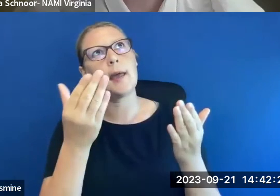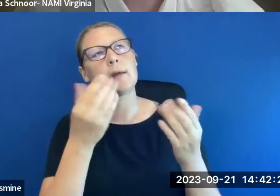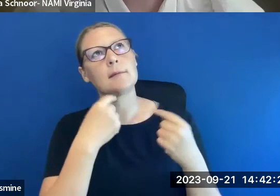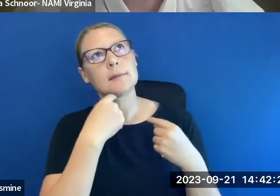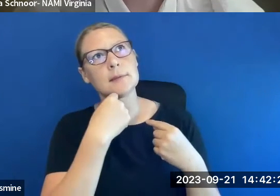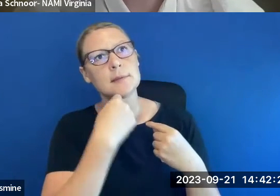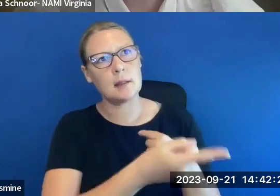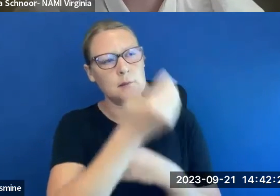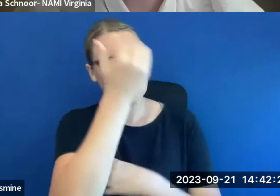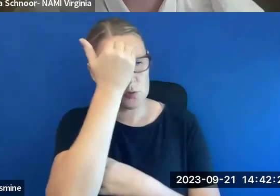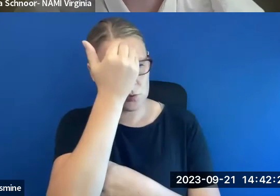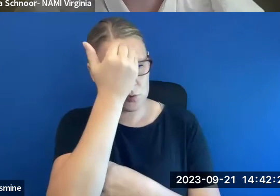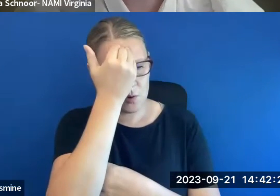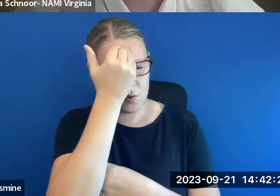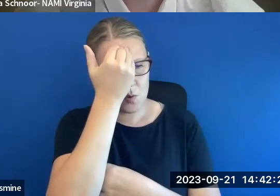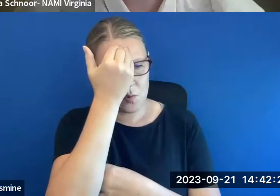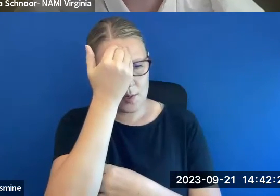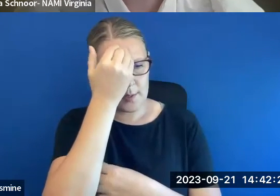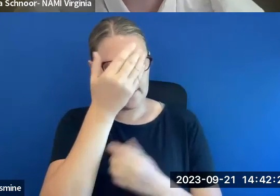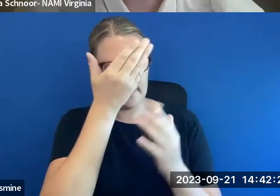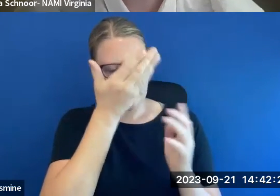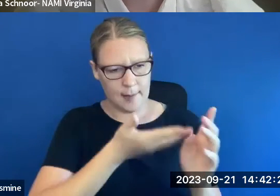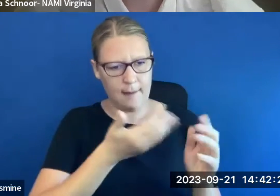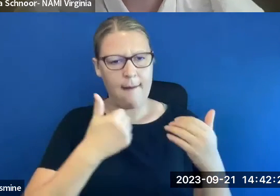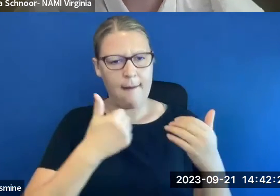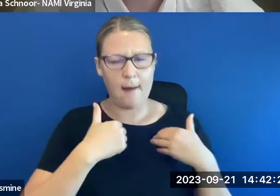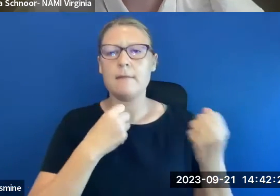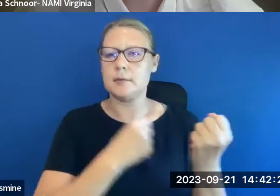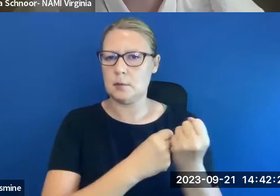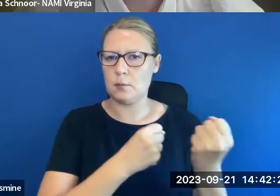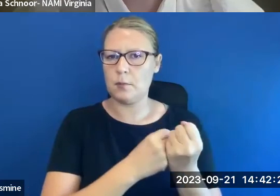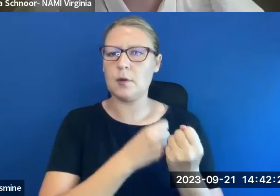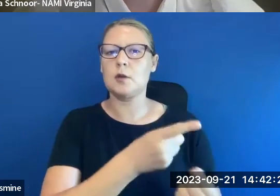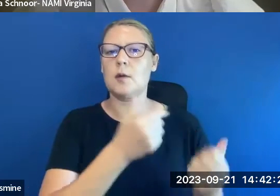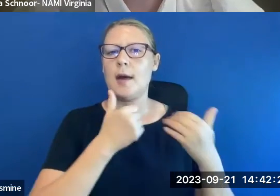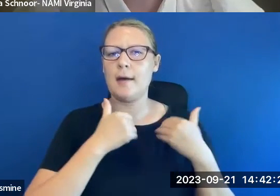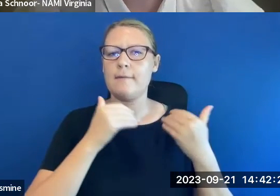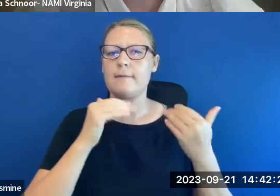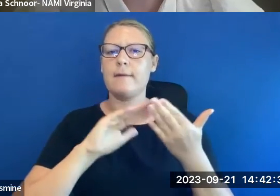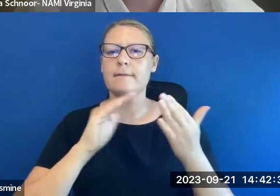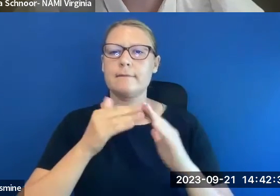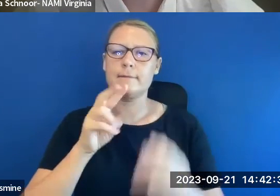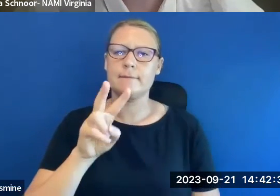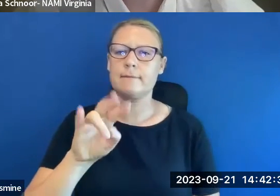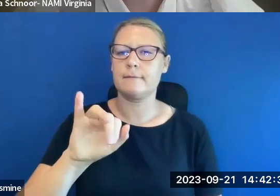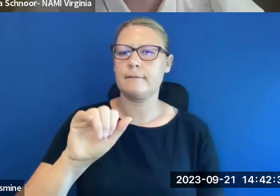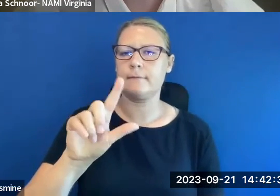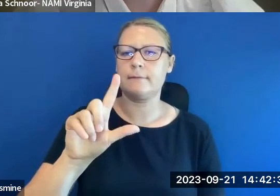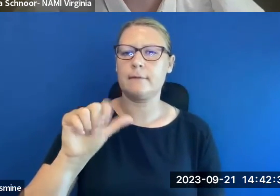know that they have supports, they have a village, they just need to access it.